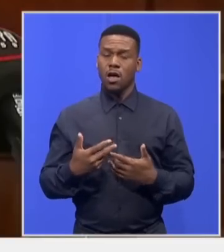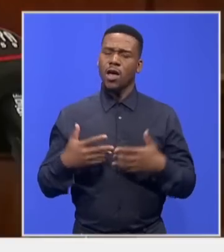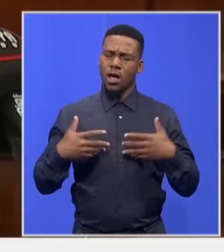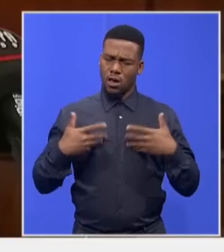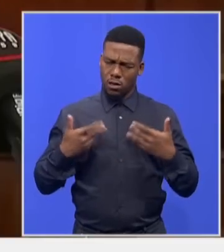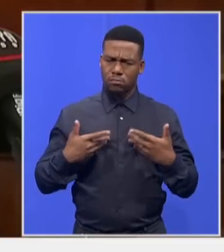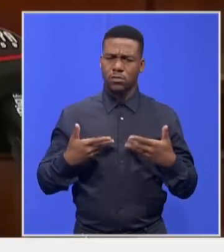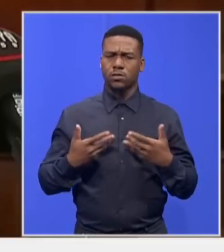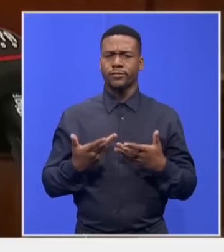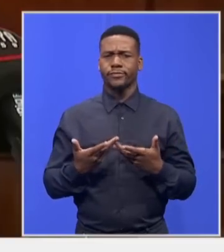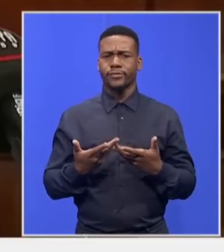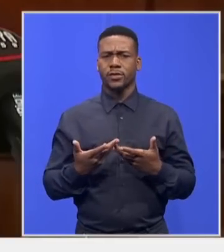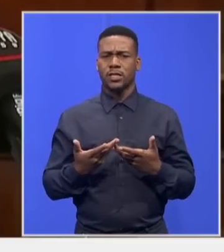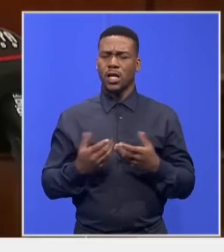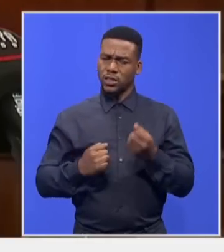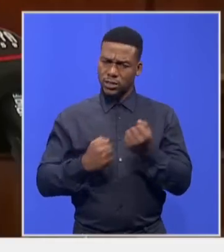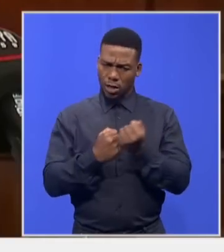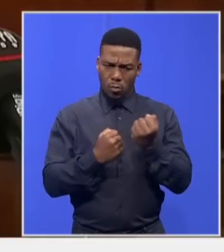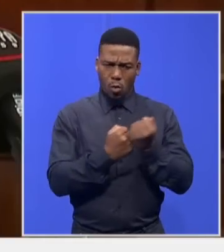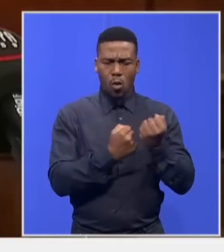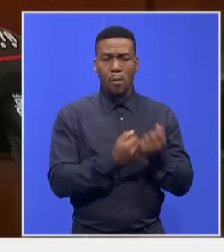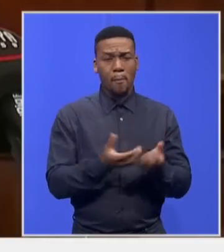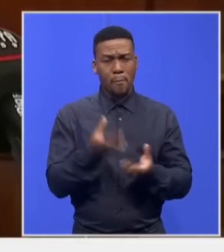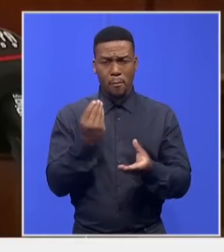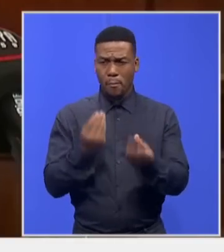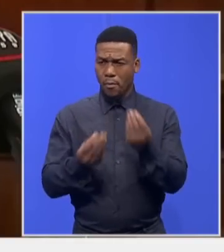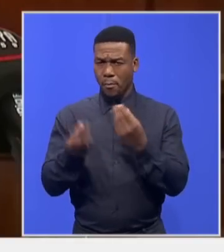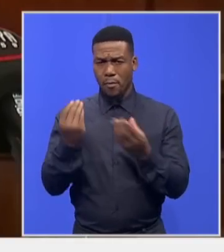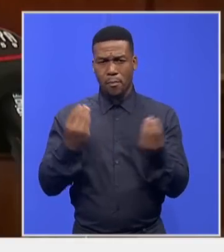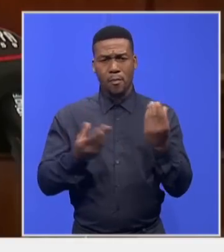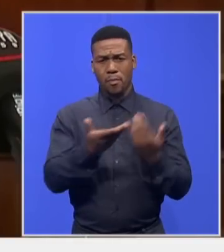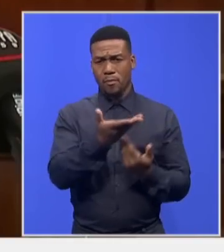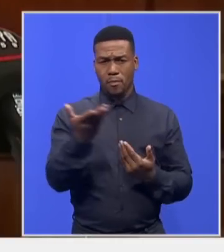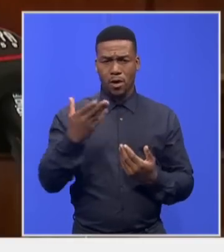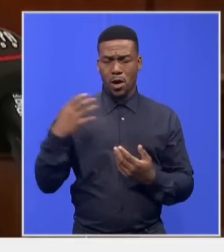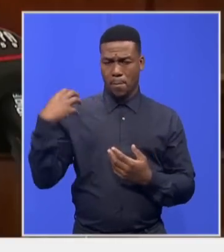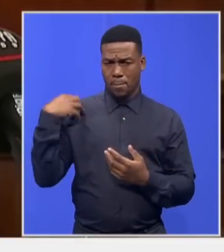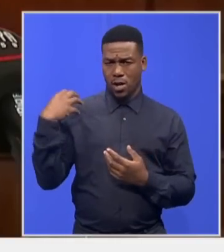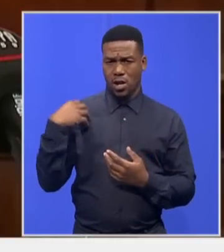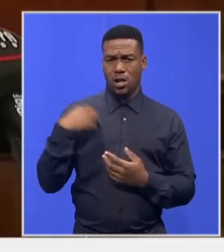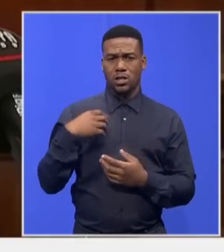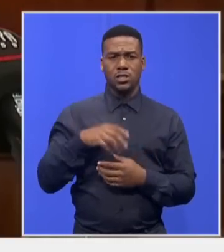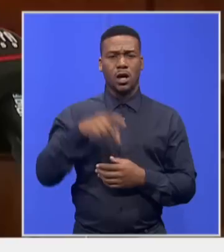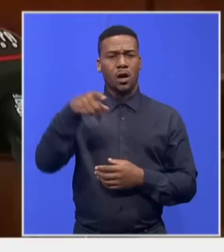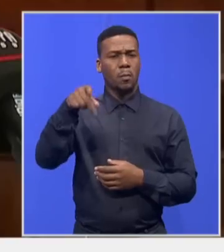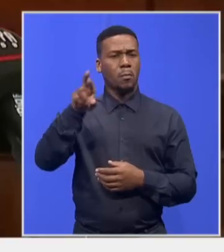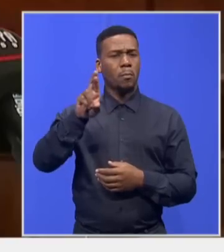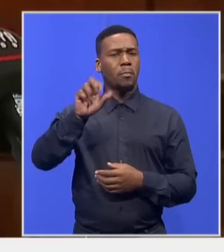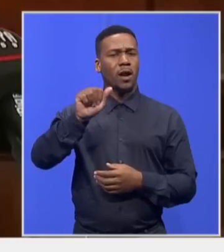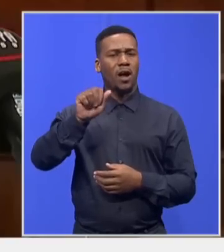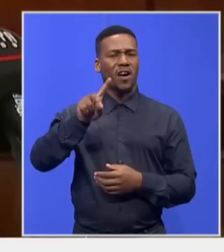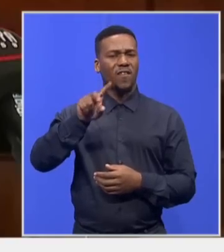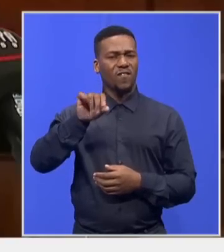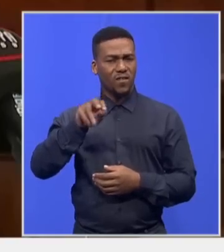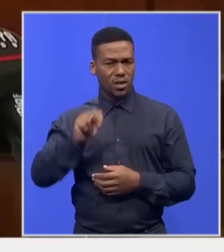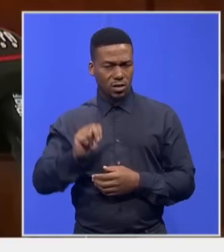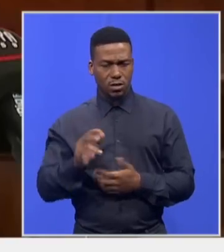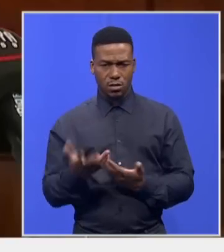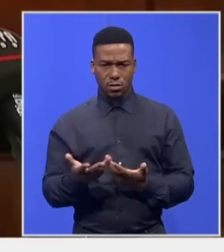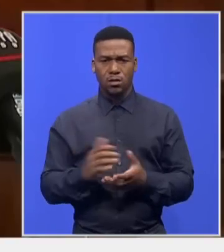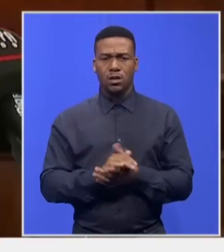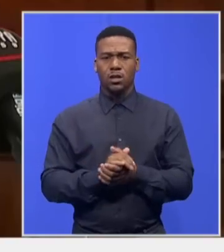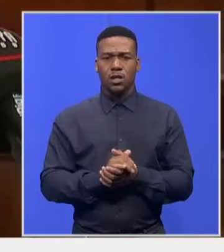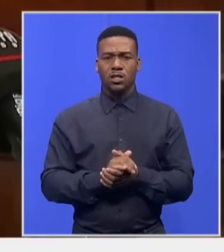the support that we have received from Minister Godan throughout all the power stations, all